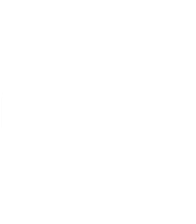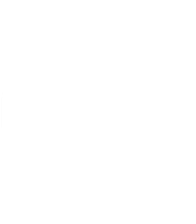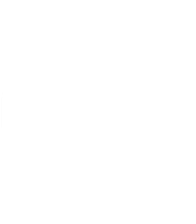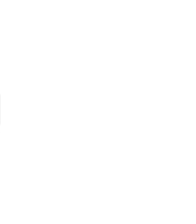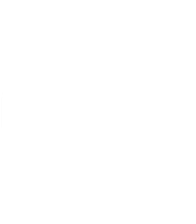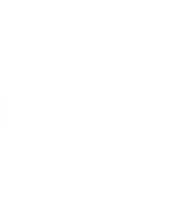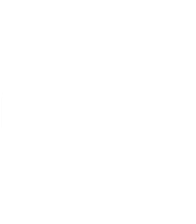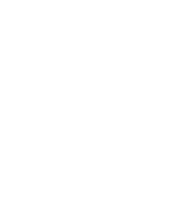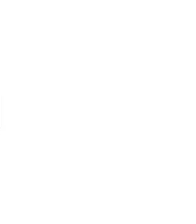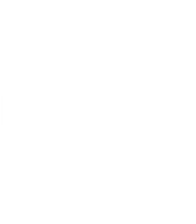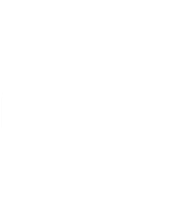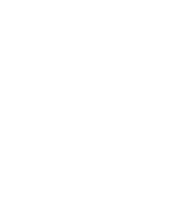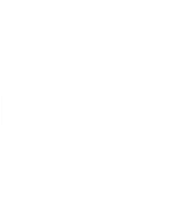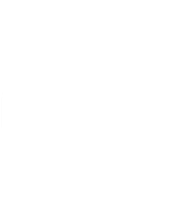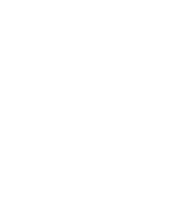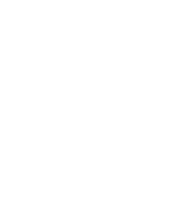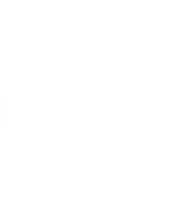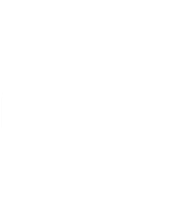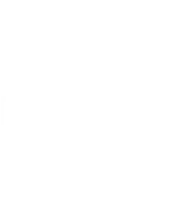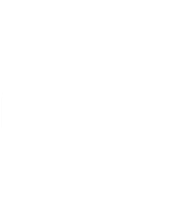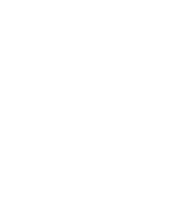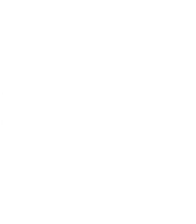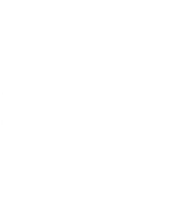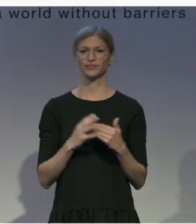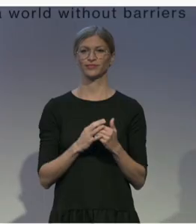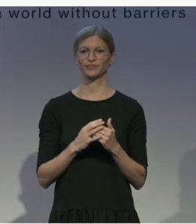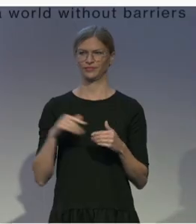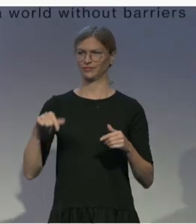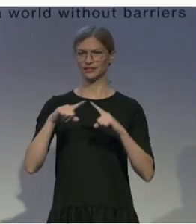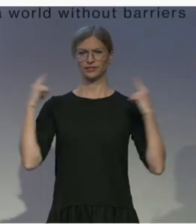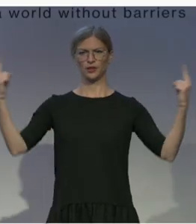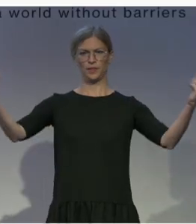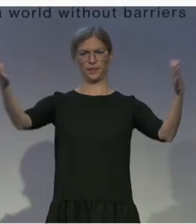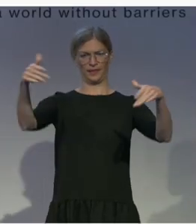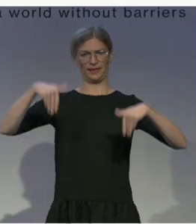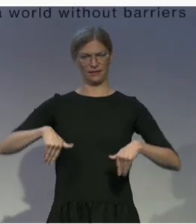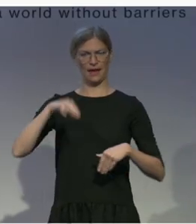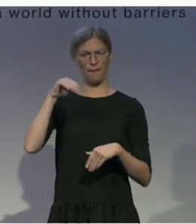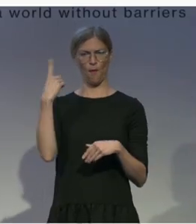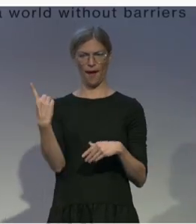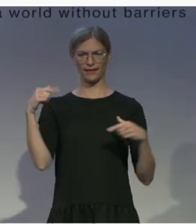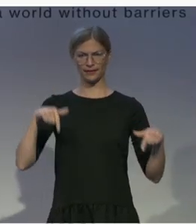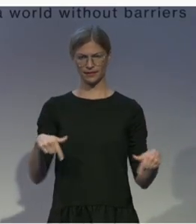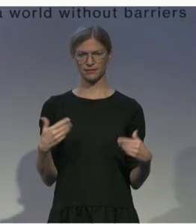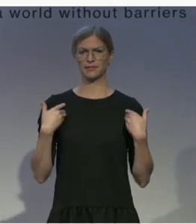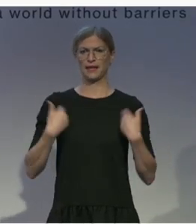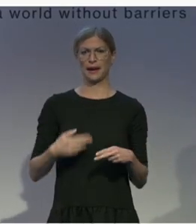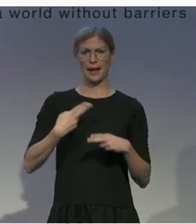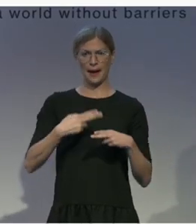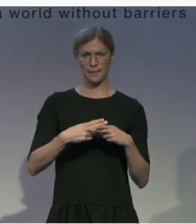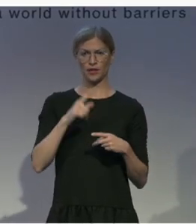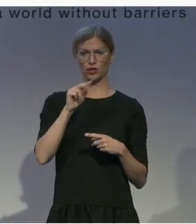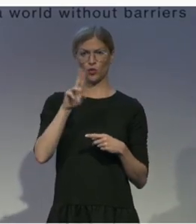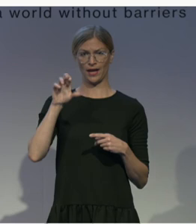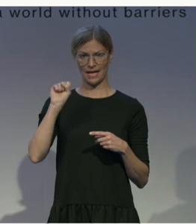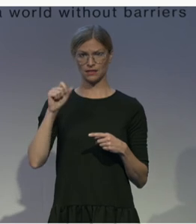we are now beginning our parallel session in this room. My name is Tuomas Tuure. I'm coming from a Threshold Association